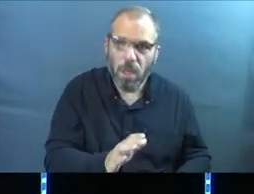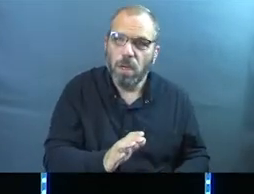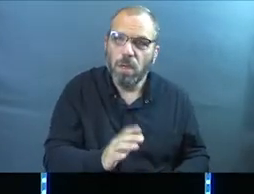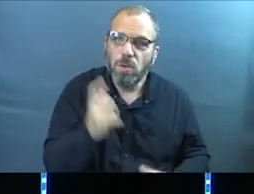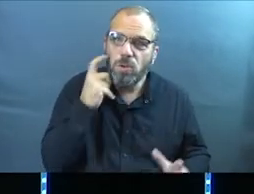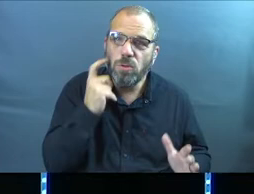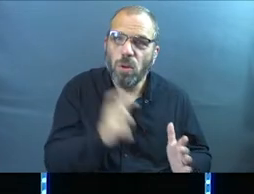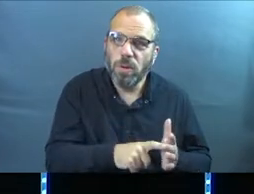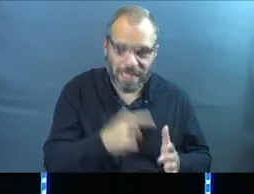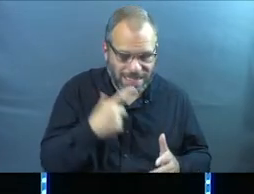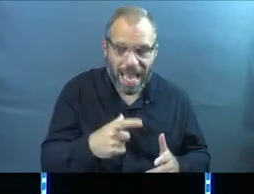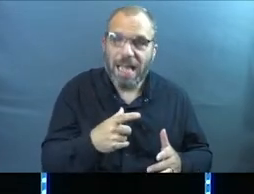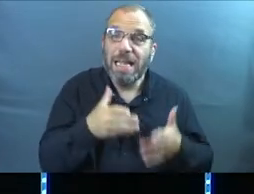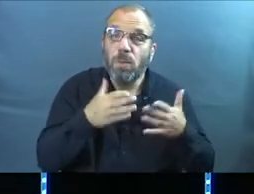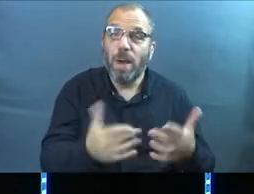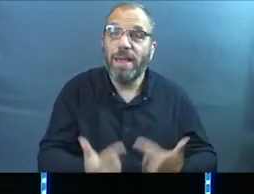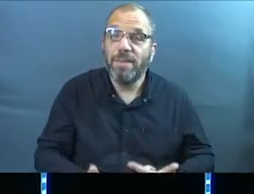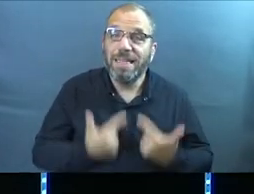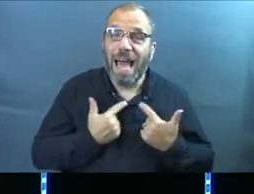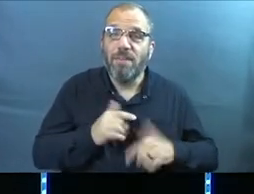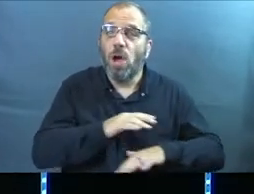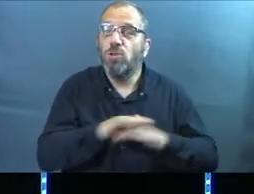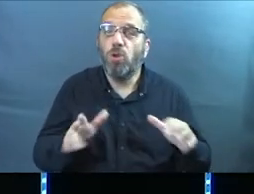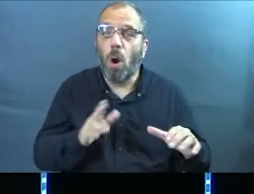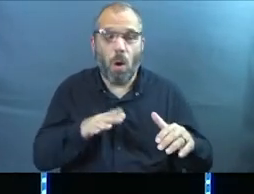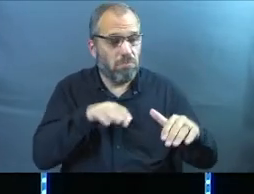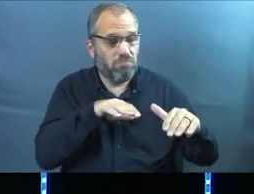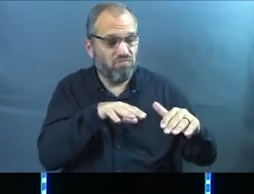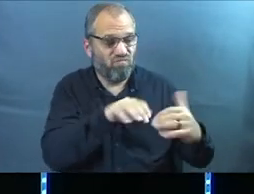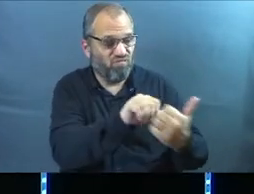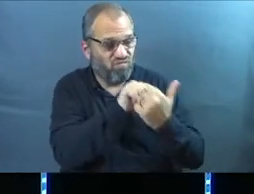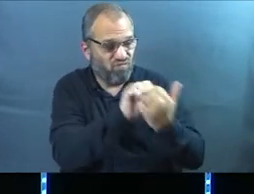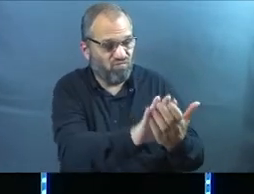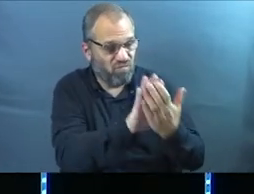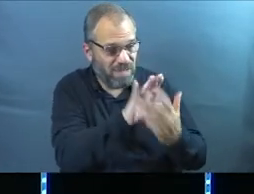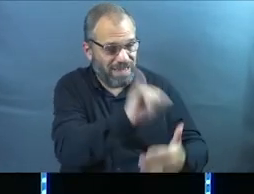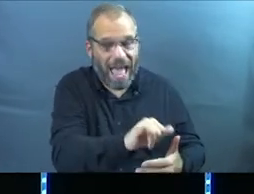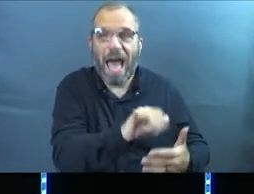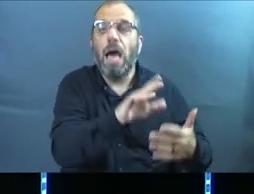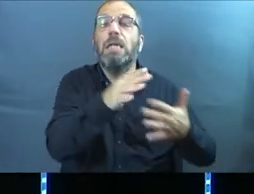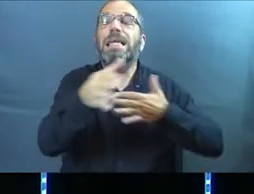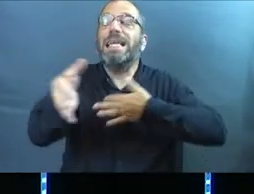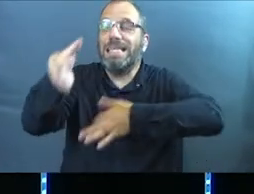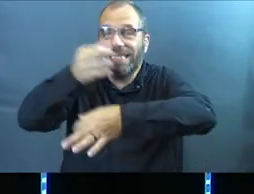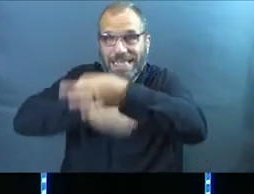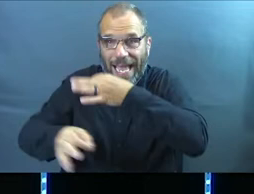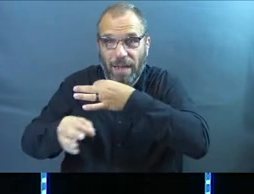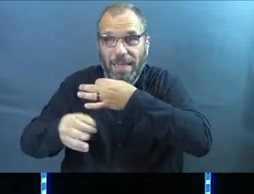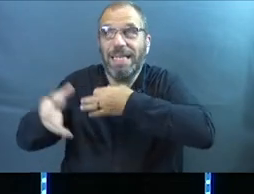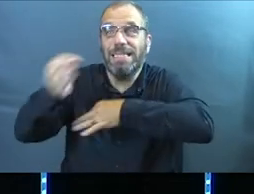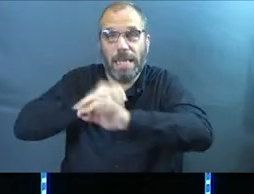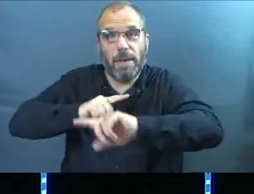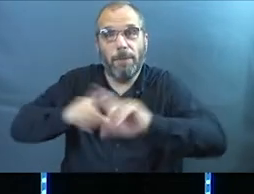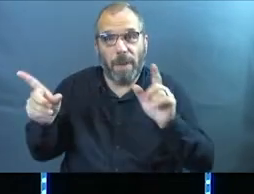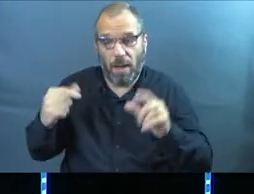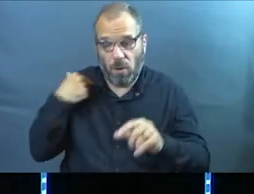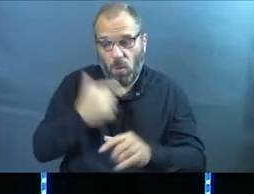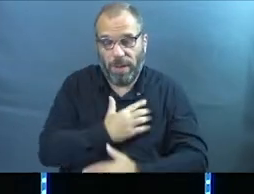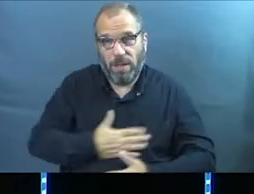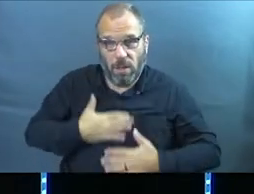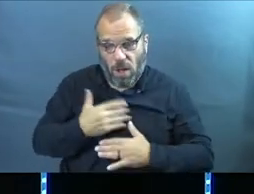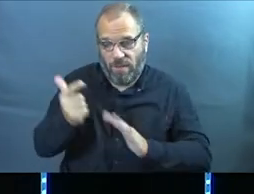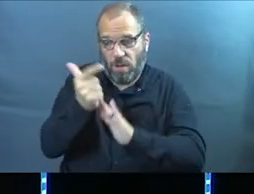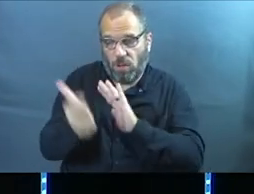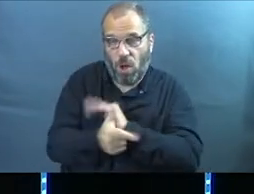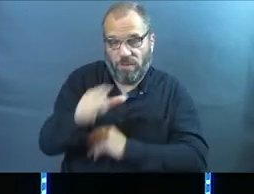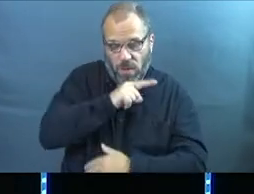there? He's saying, this is a way of life. Don't enter into that way of life. Instead, he says, "But we delight in